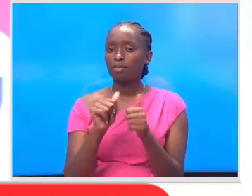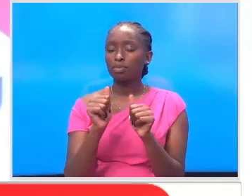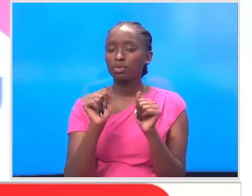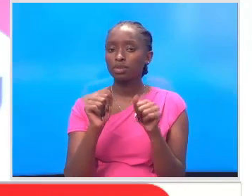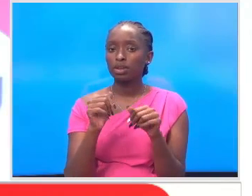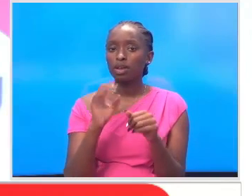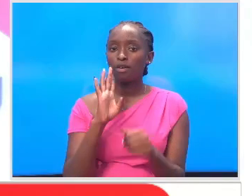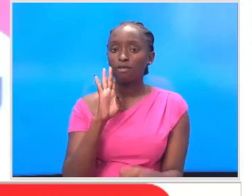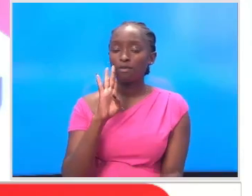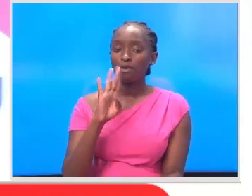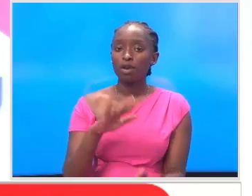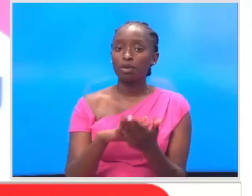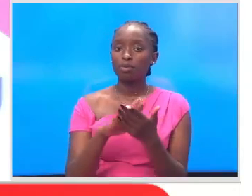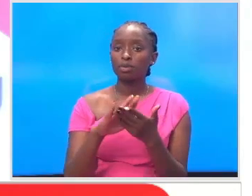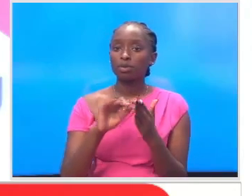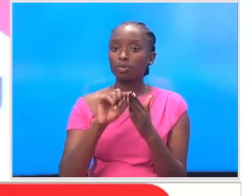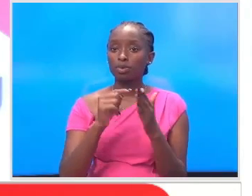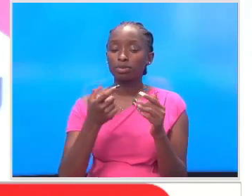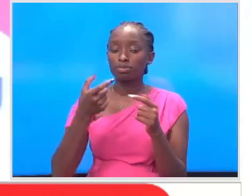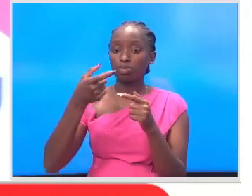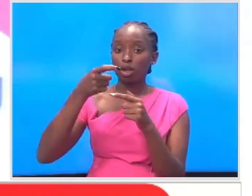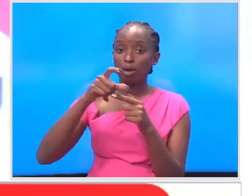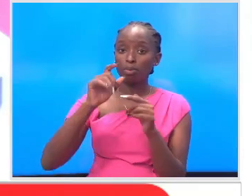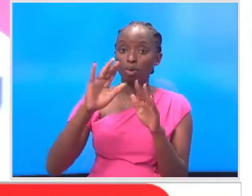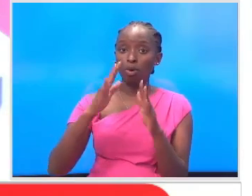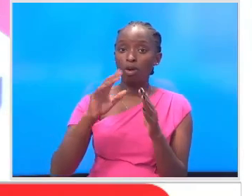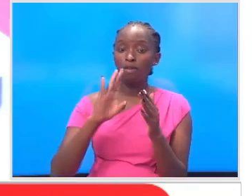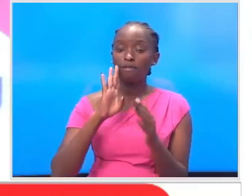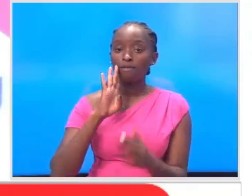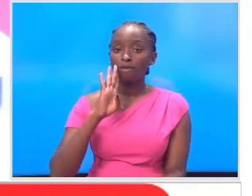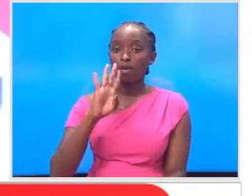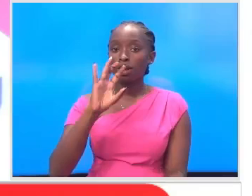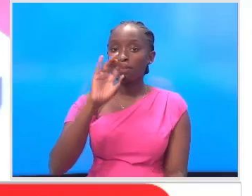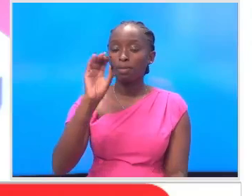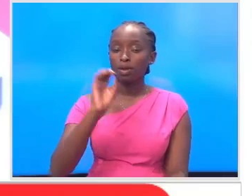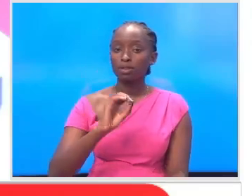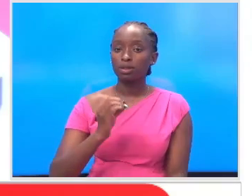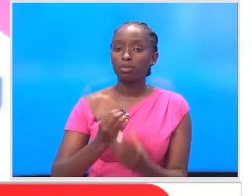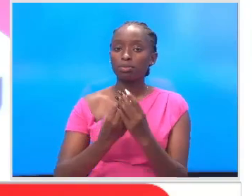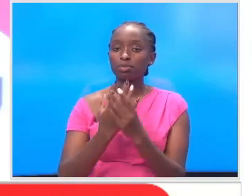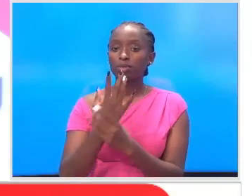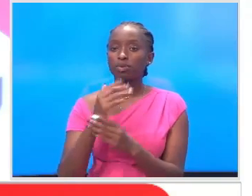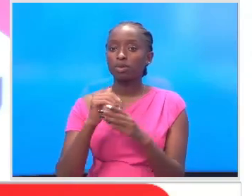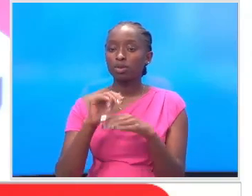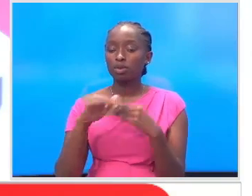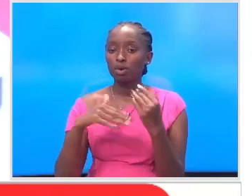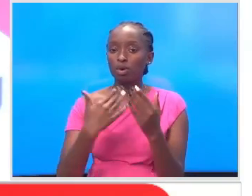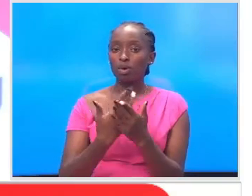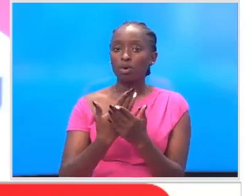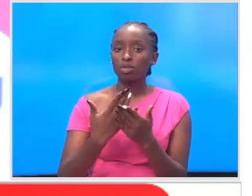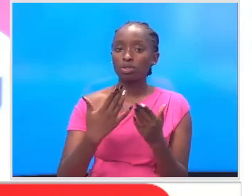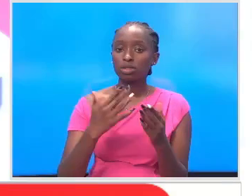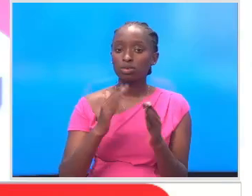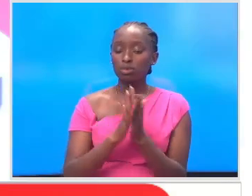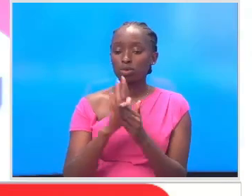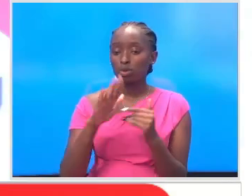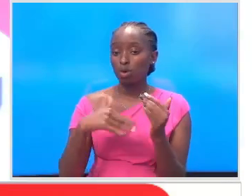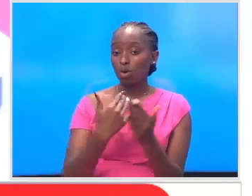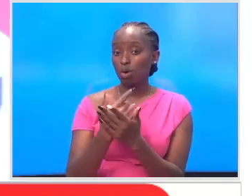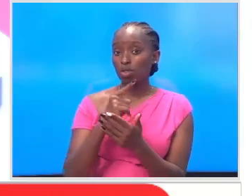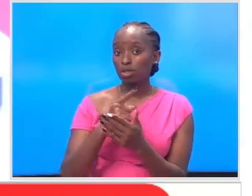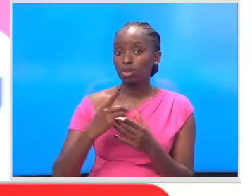400 basis point increase or a 400 percentage growth in interest expense to the customers, the